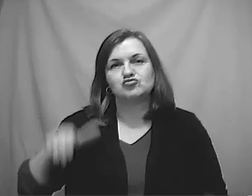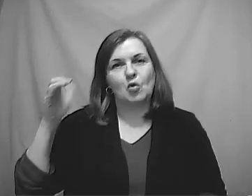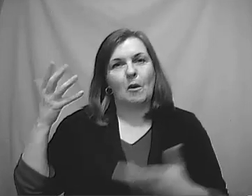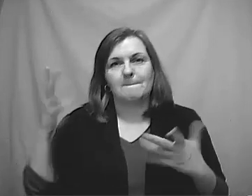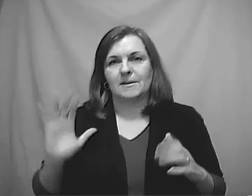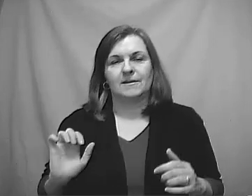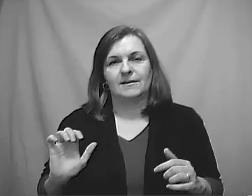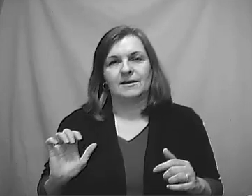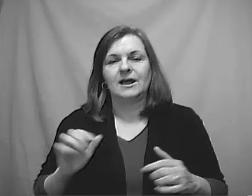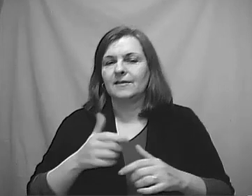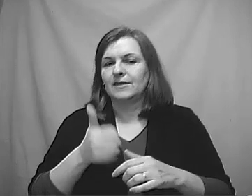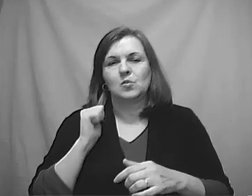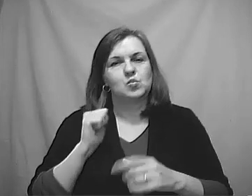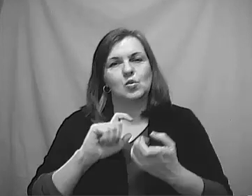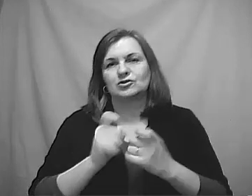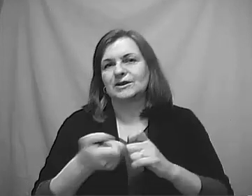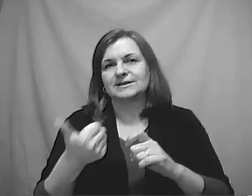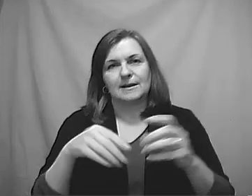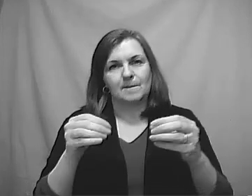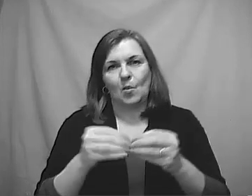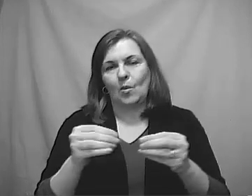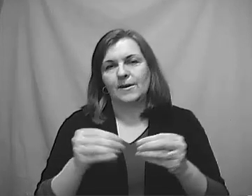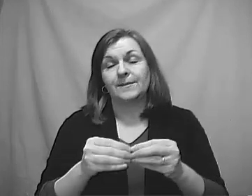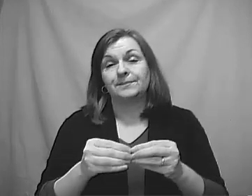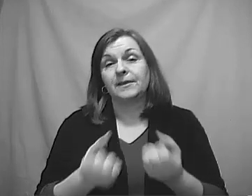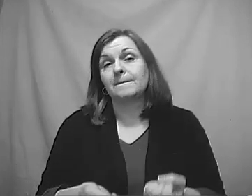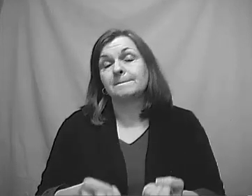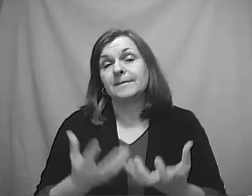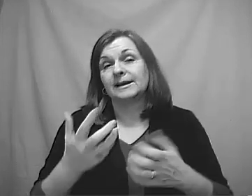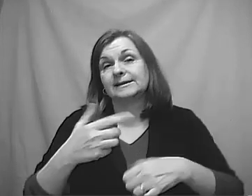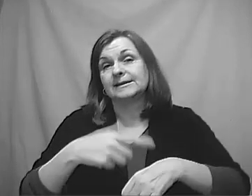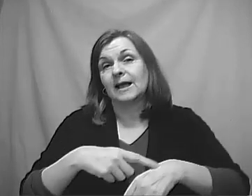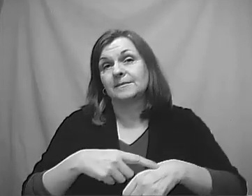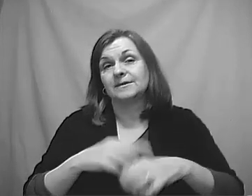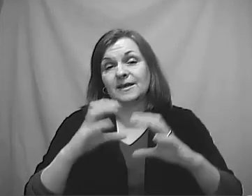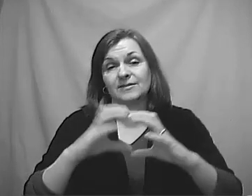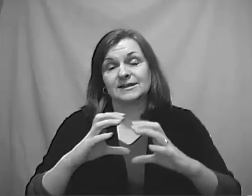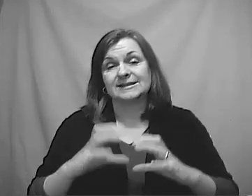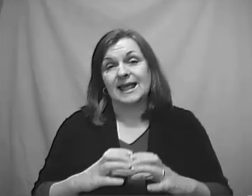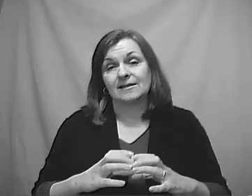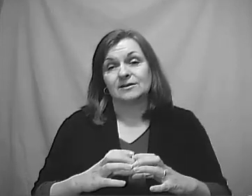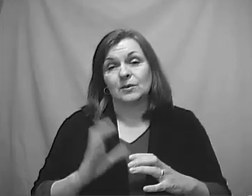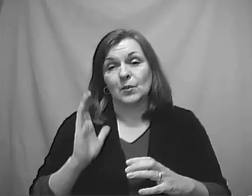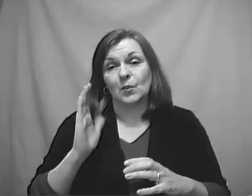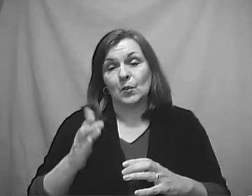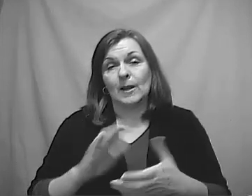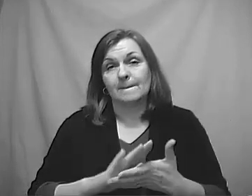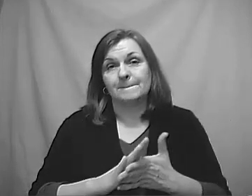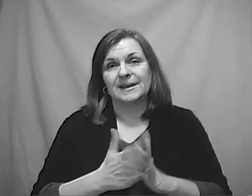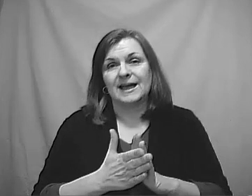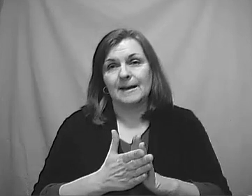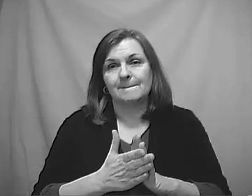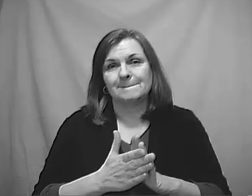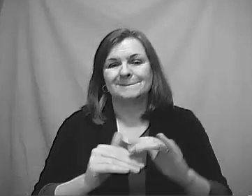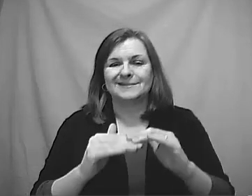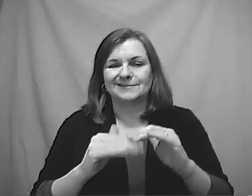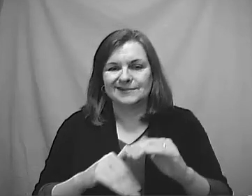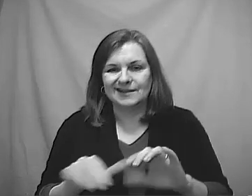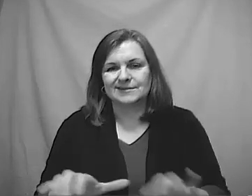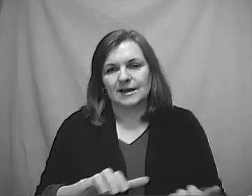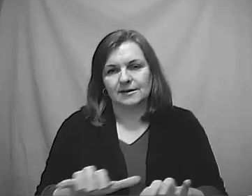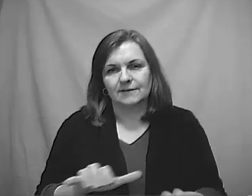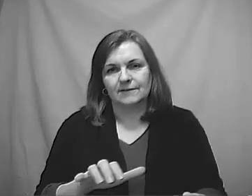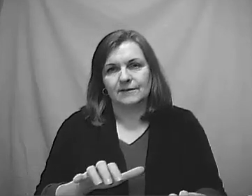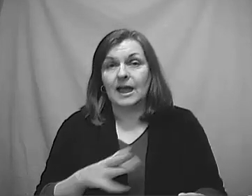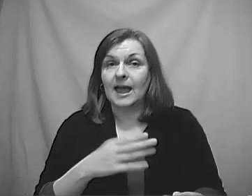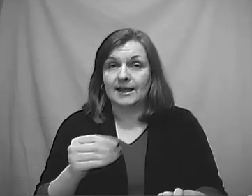up. That is what they're going to be. They will no longer change. And in many cases, these cells will